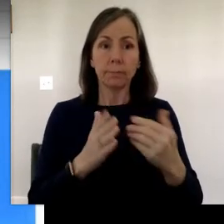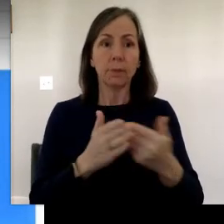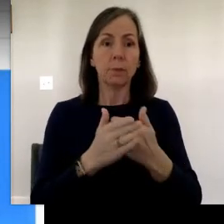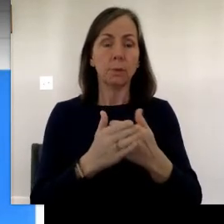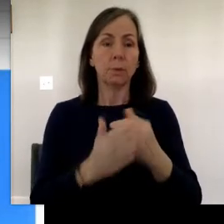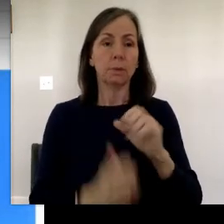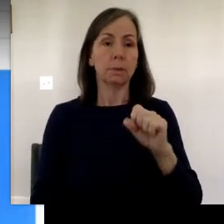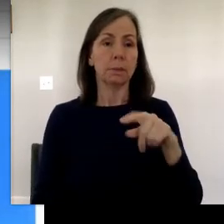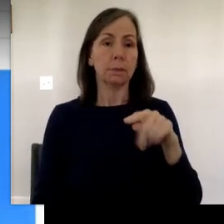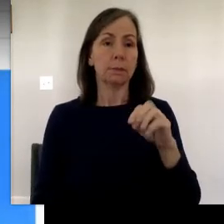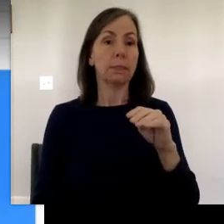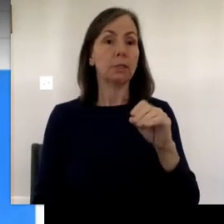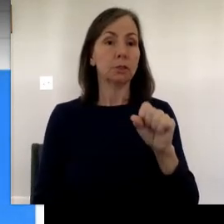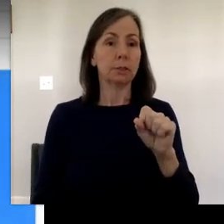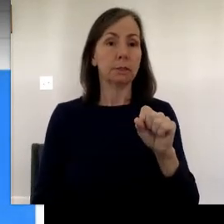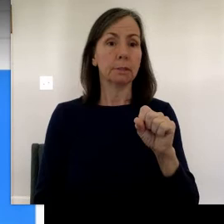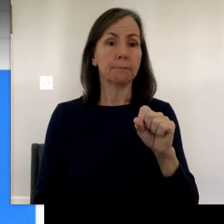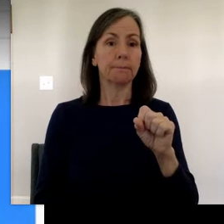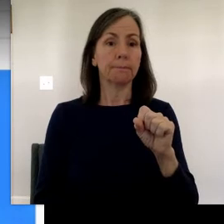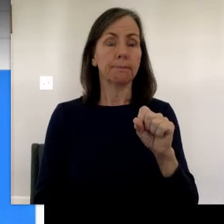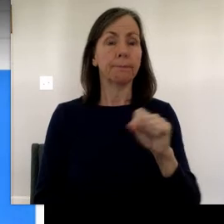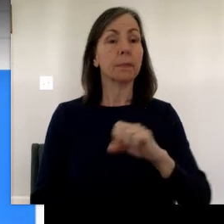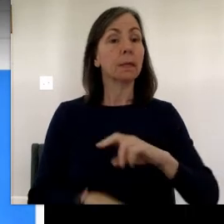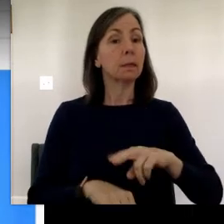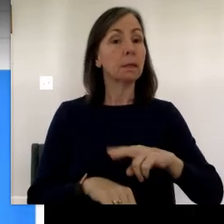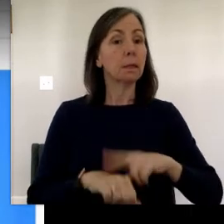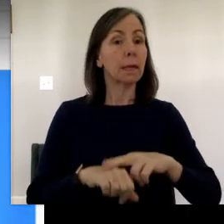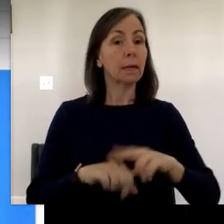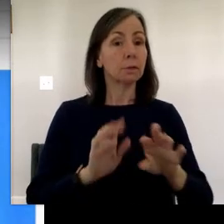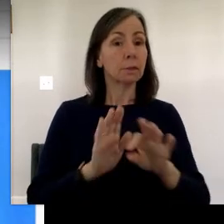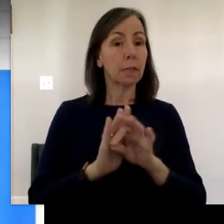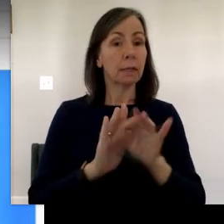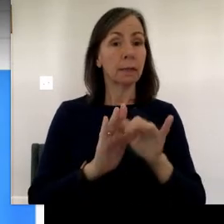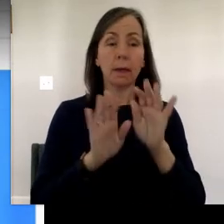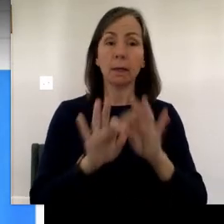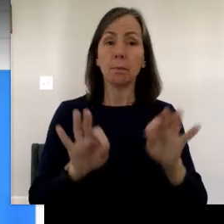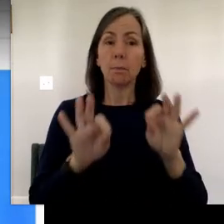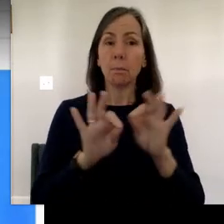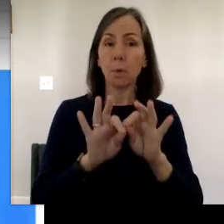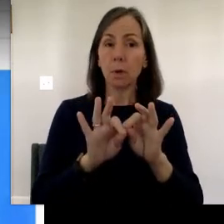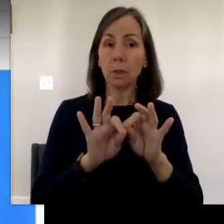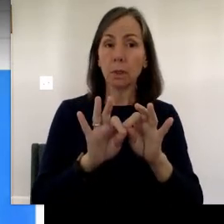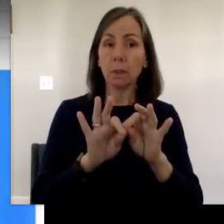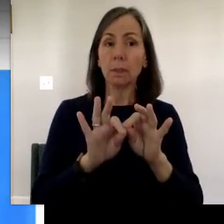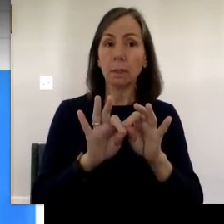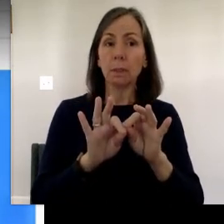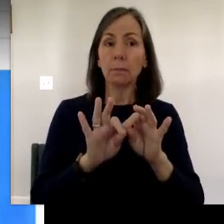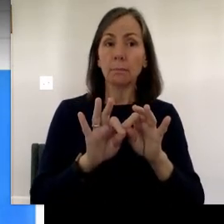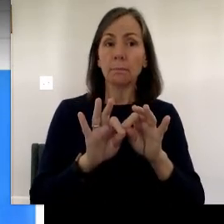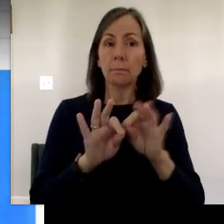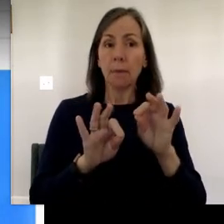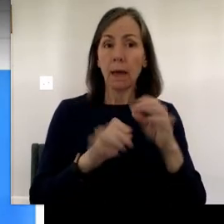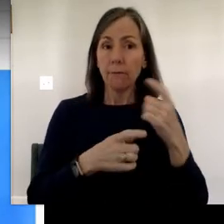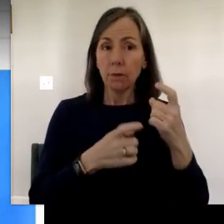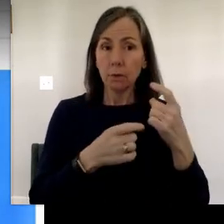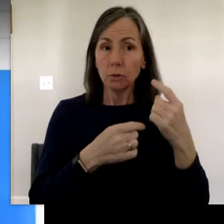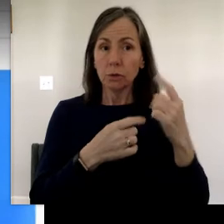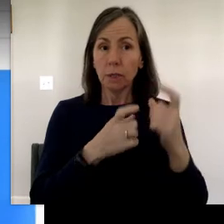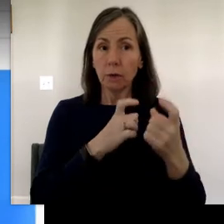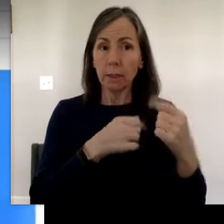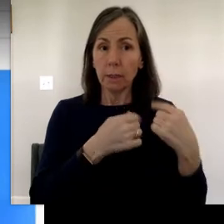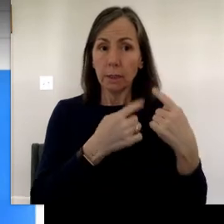Natural selection, the key evolutionary mechanism Darwin identified, is really